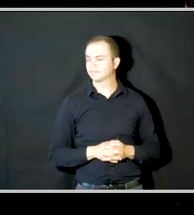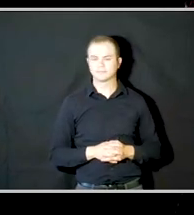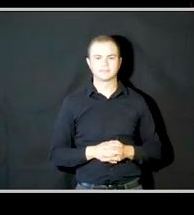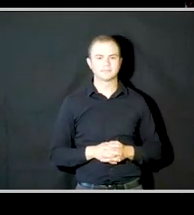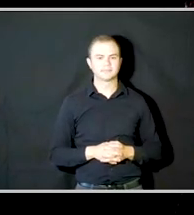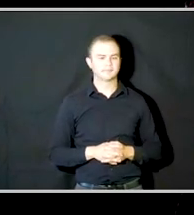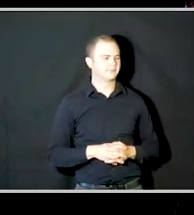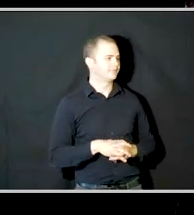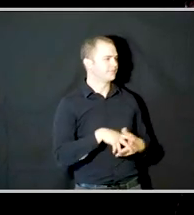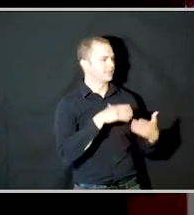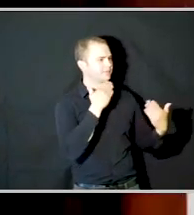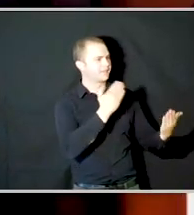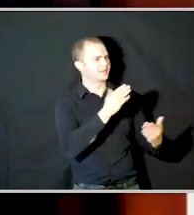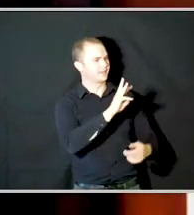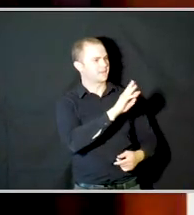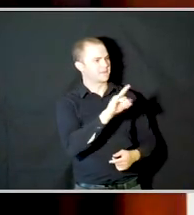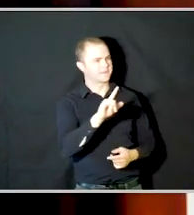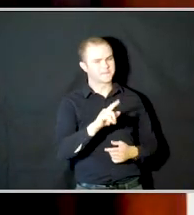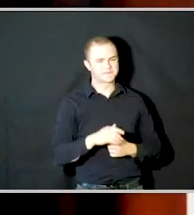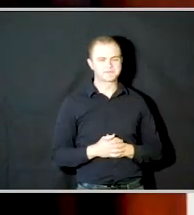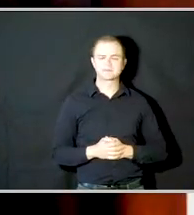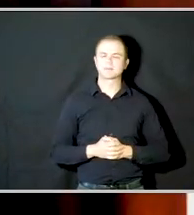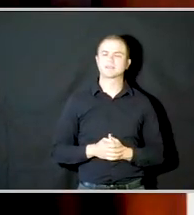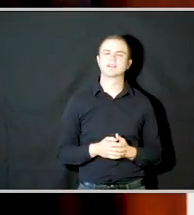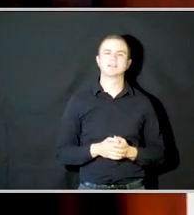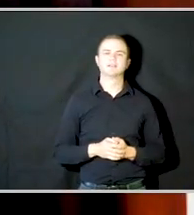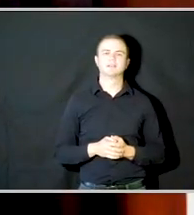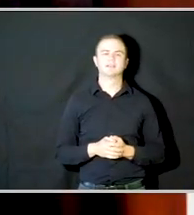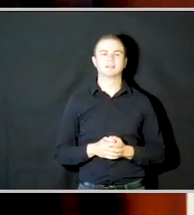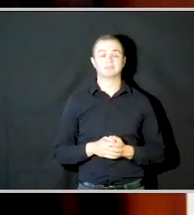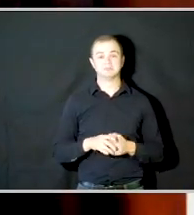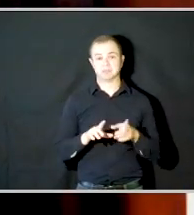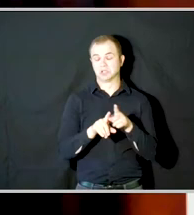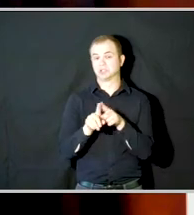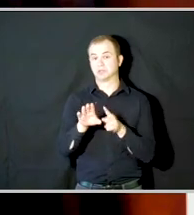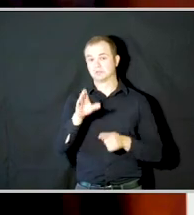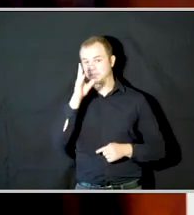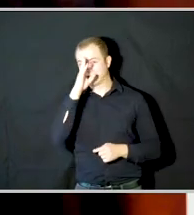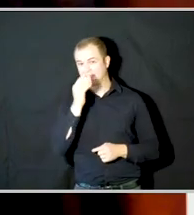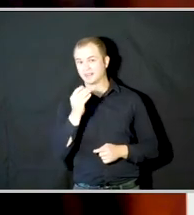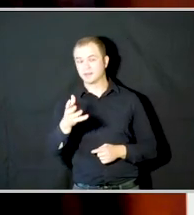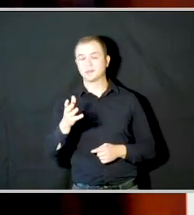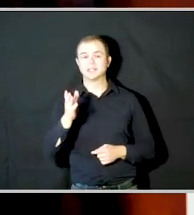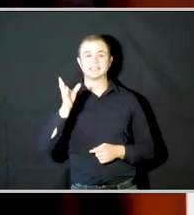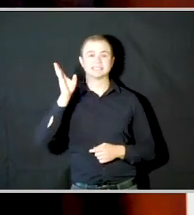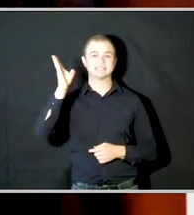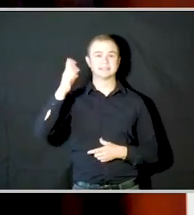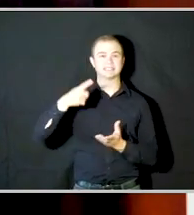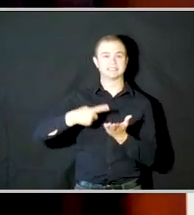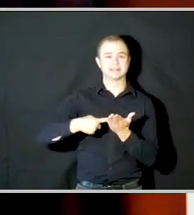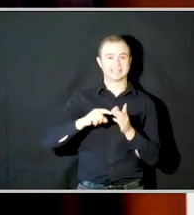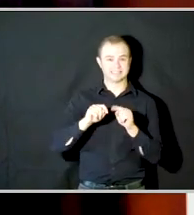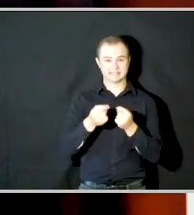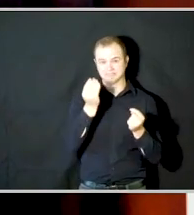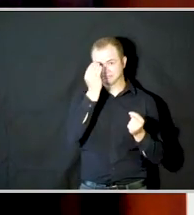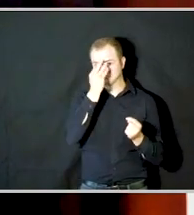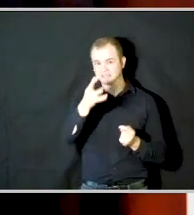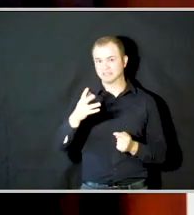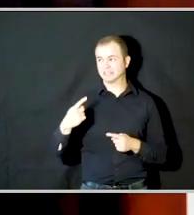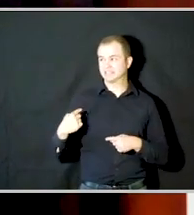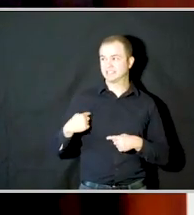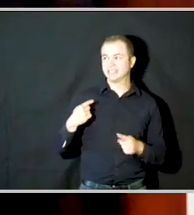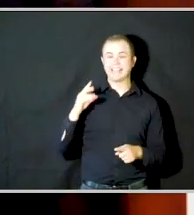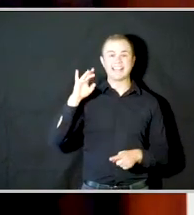Thank you, Will. I appreciate that. And by the way, that speech and debate team, this is the eighth year of being a